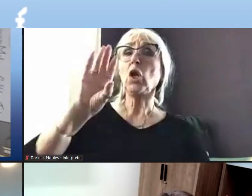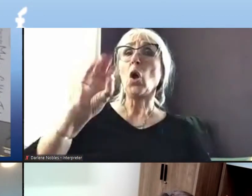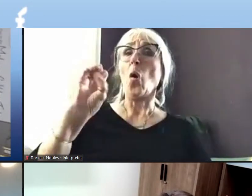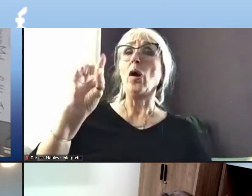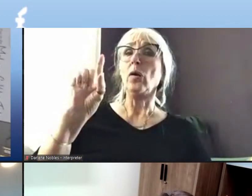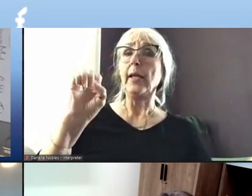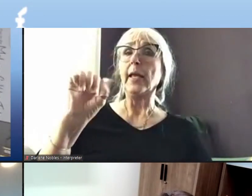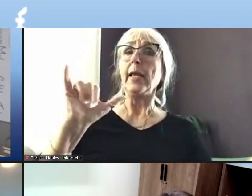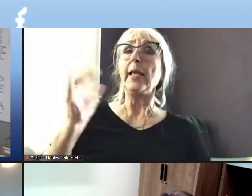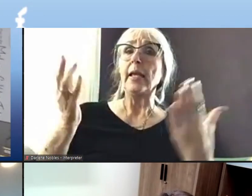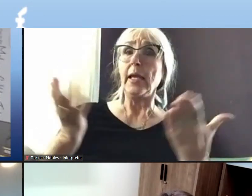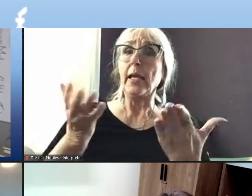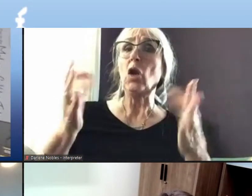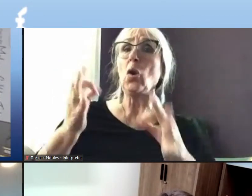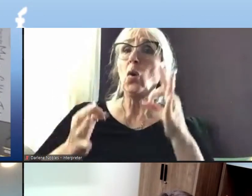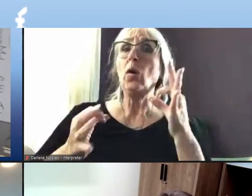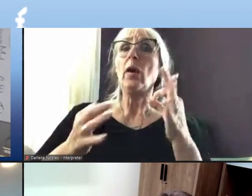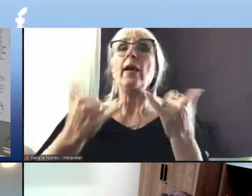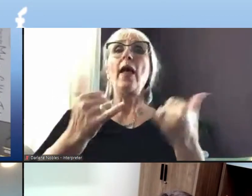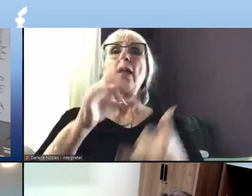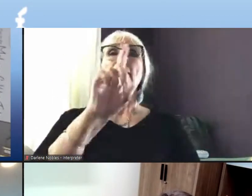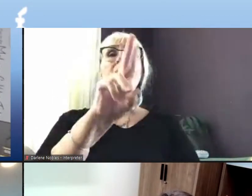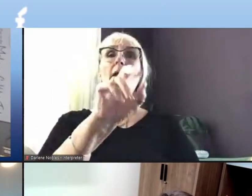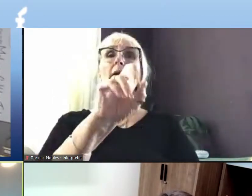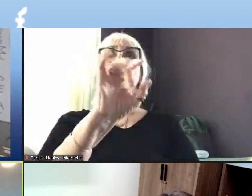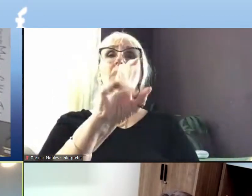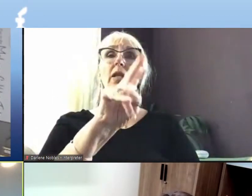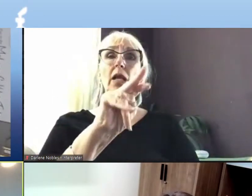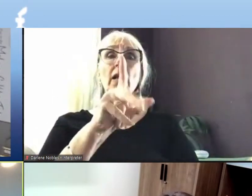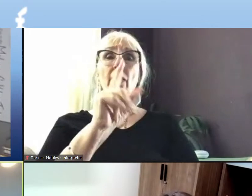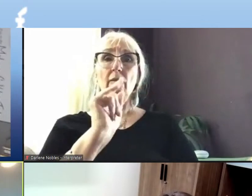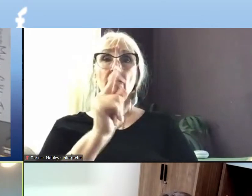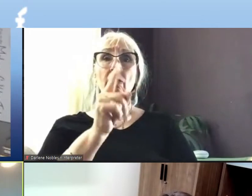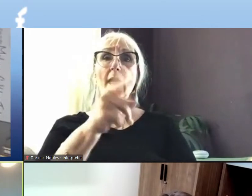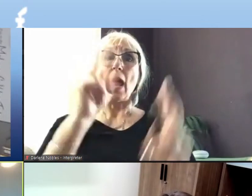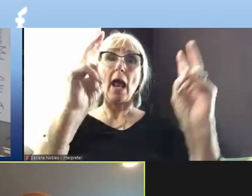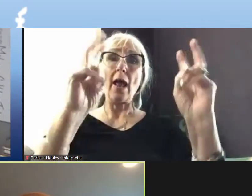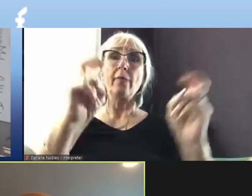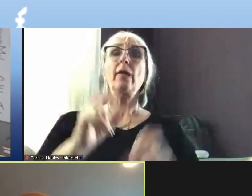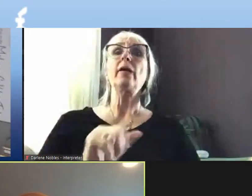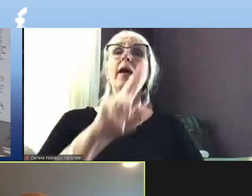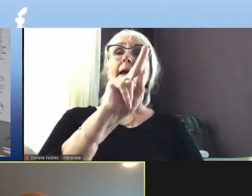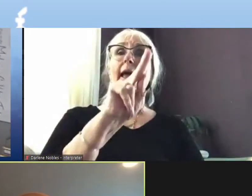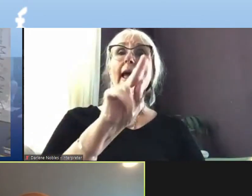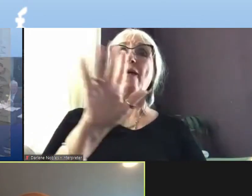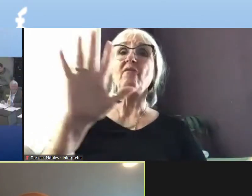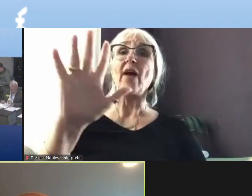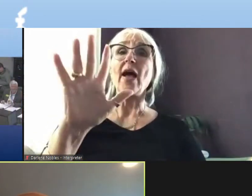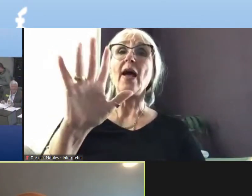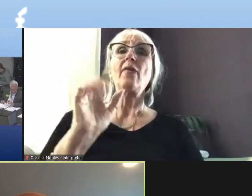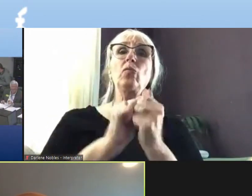Dustin, if you will go to that item. Yes, sir. So under item K5